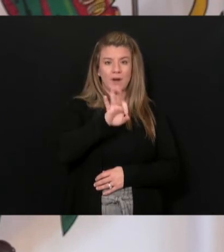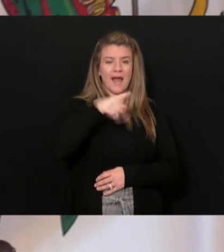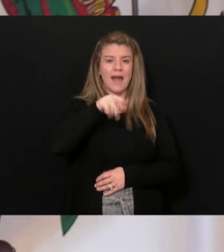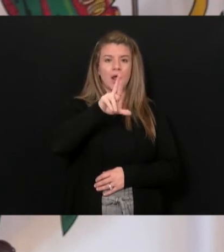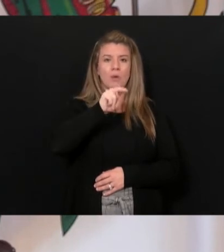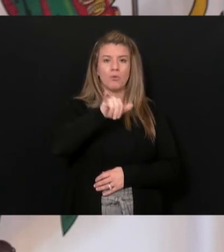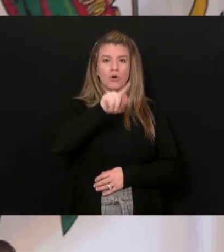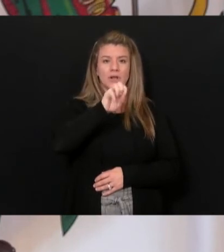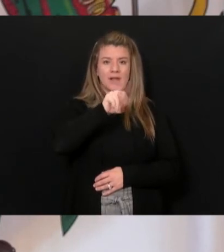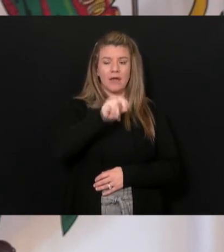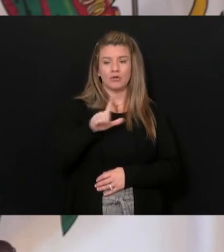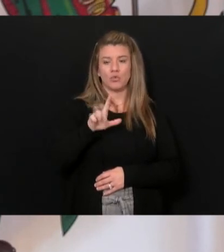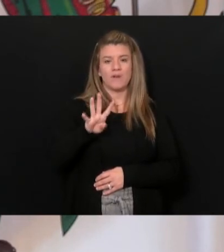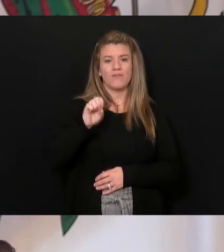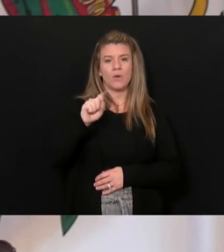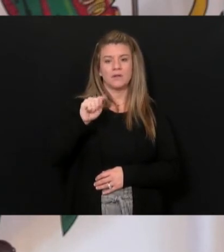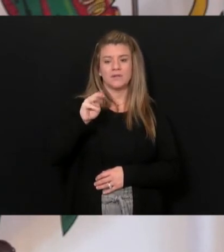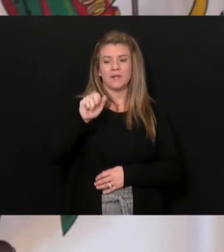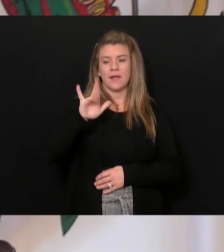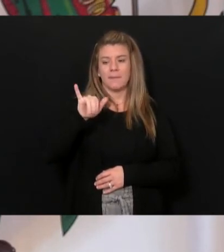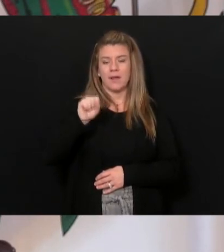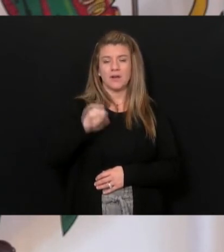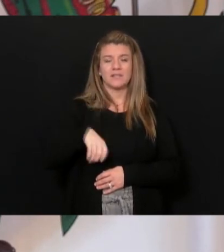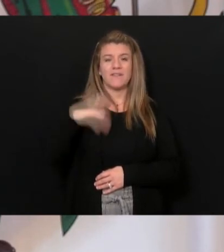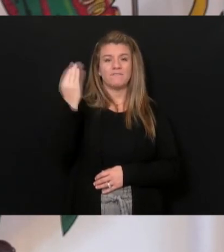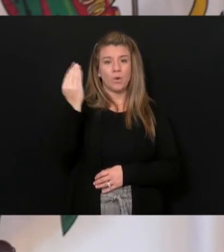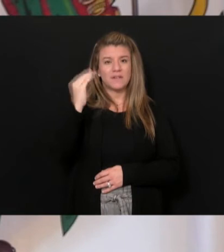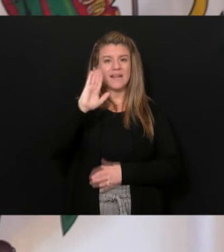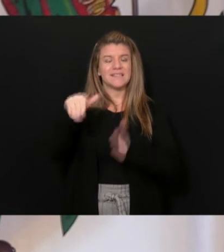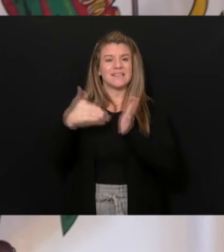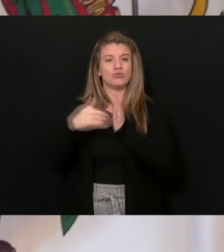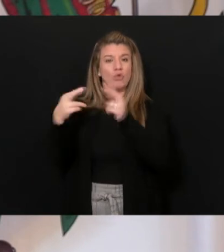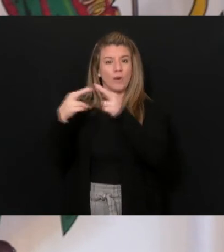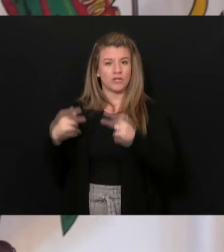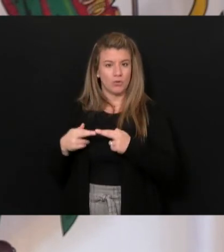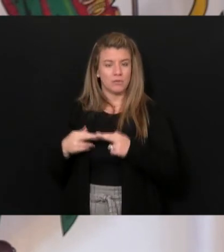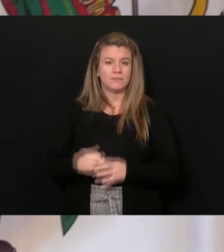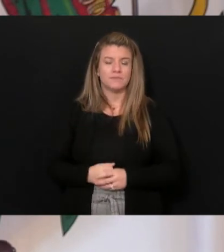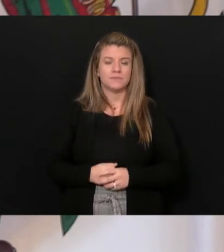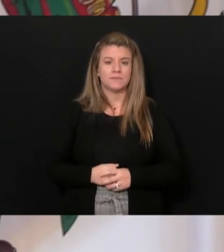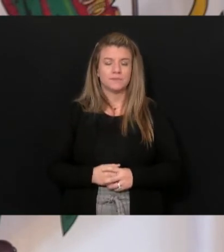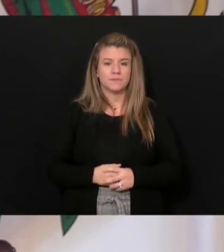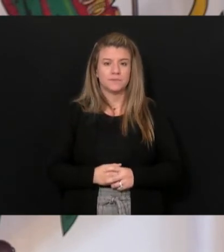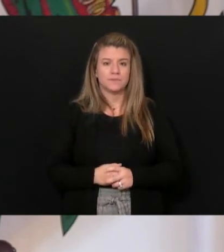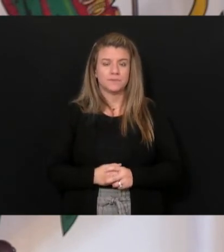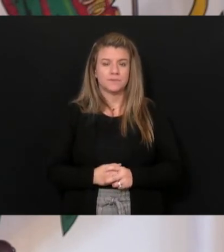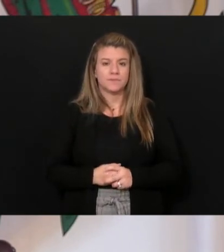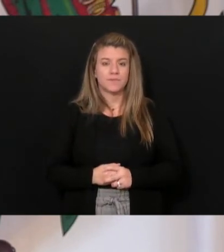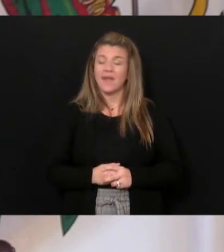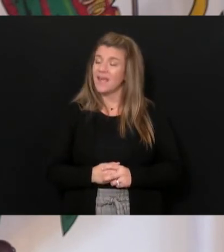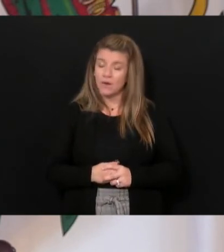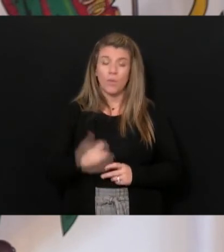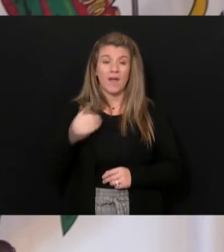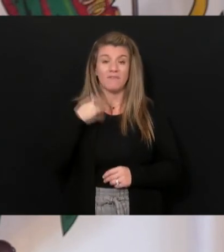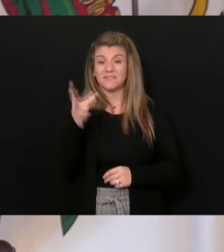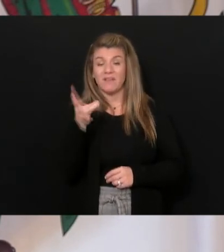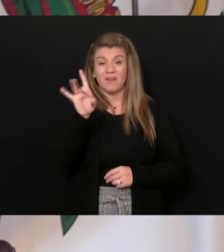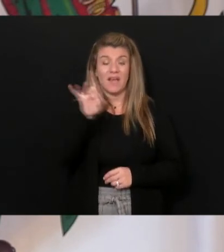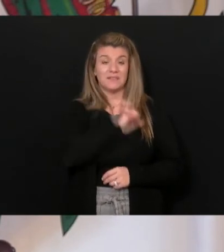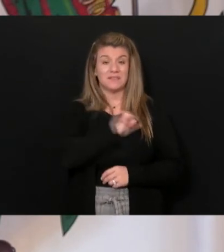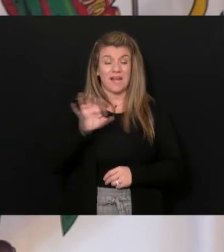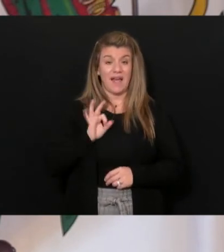Pruneytown, 24 at St. Mary's, and 14 at Central Regional. You know, again, we got 78 staff